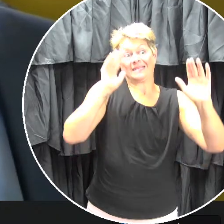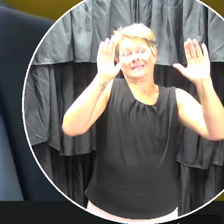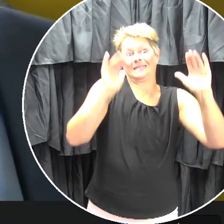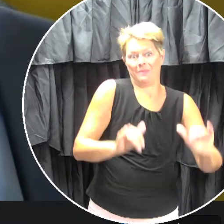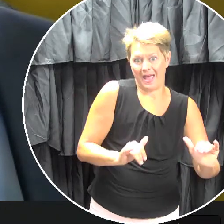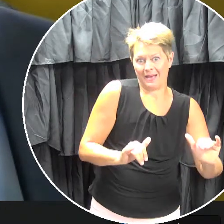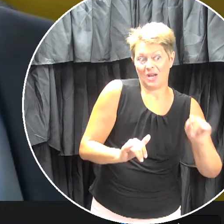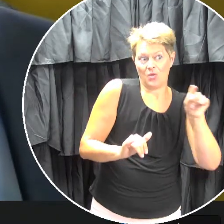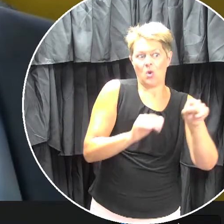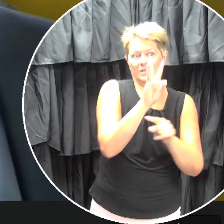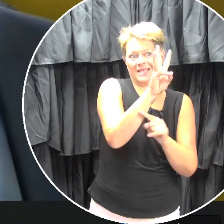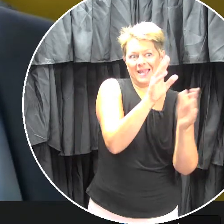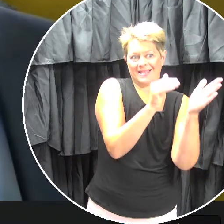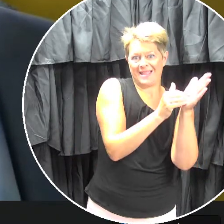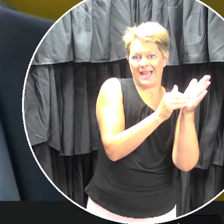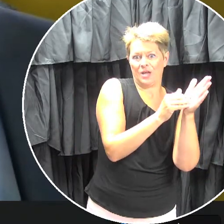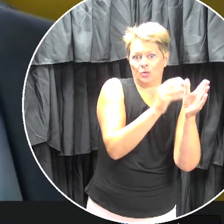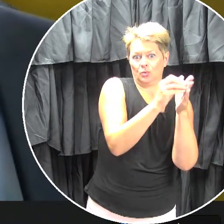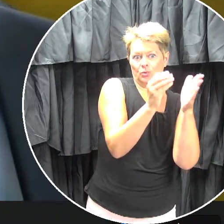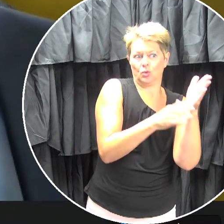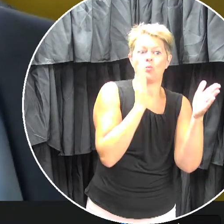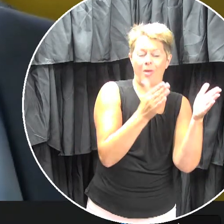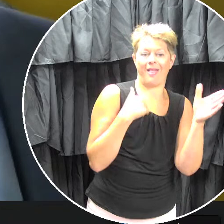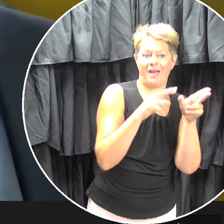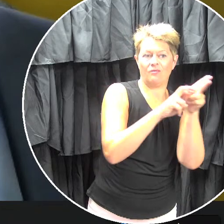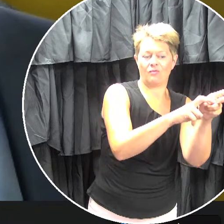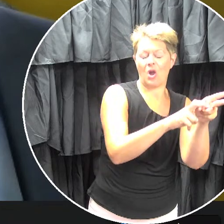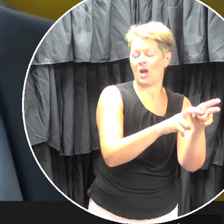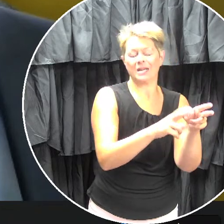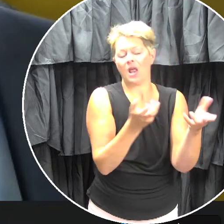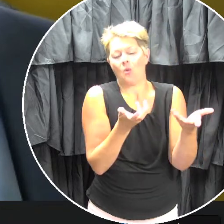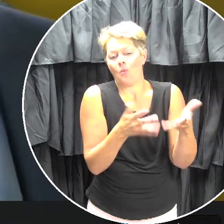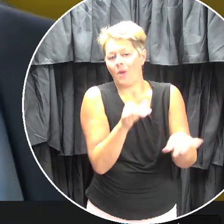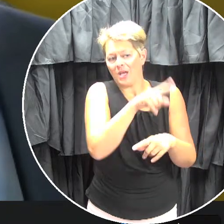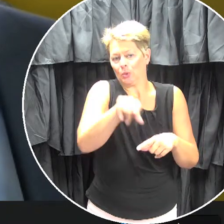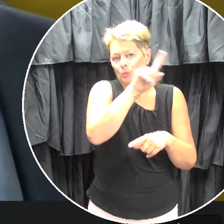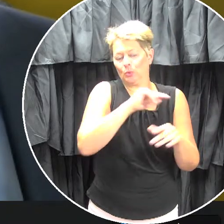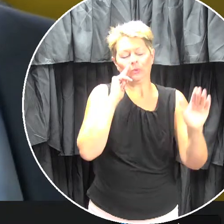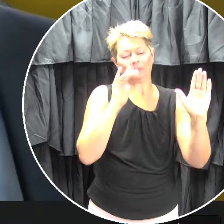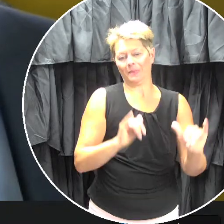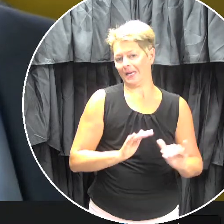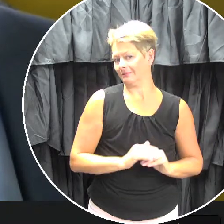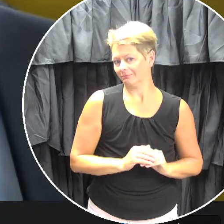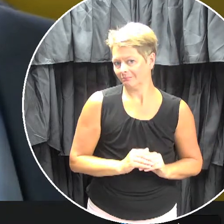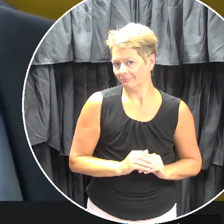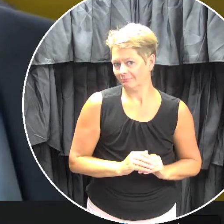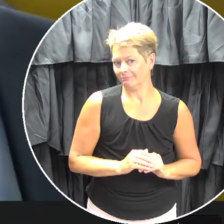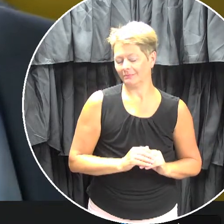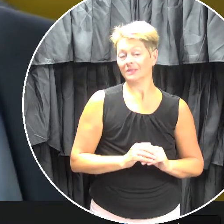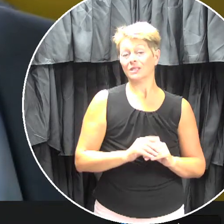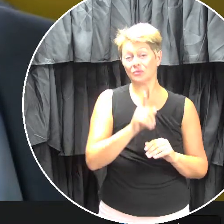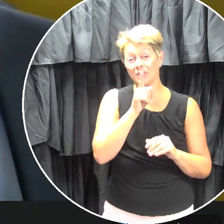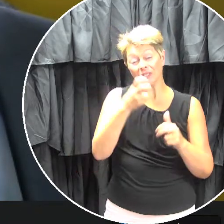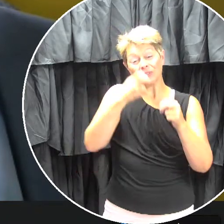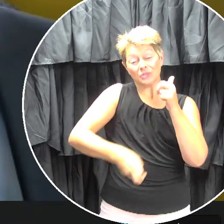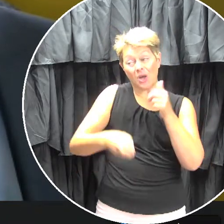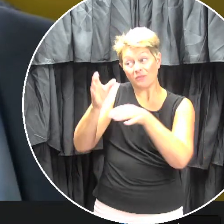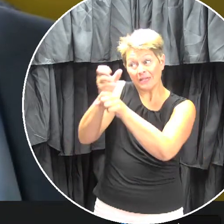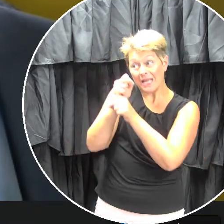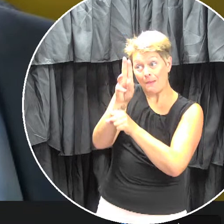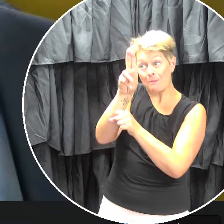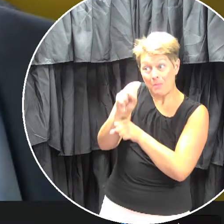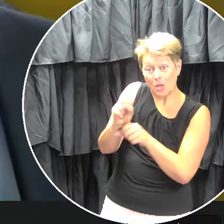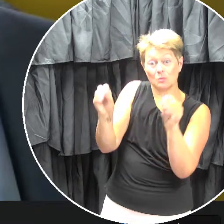is a solution that can be applied everywhere. There is not only difficulty in sourcing additional